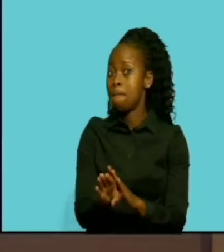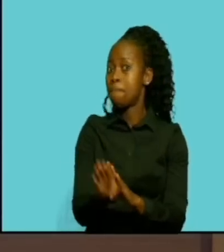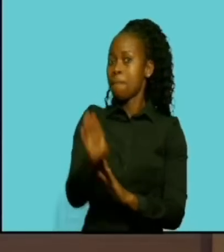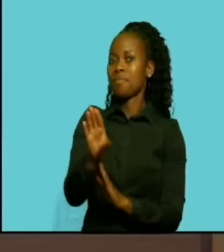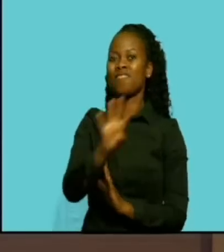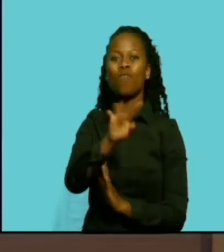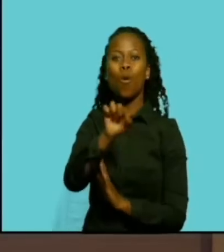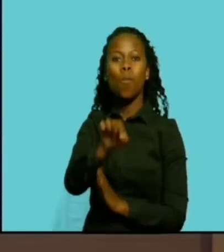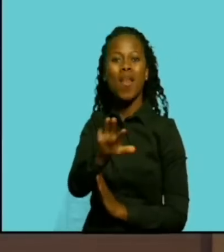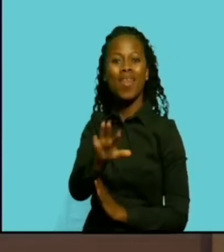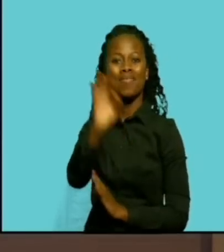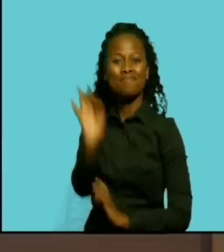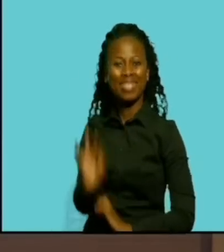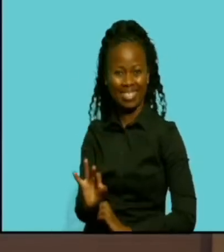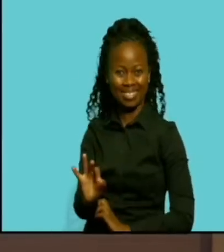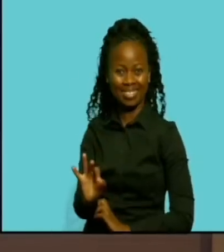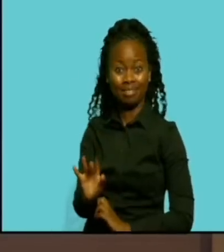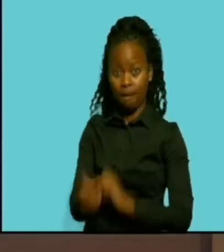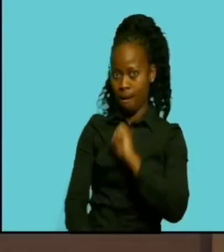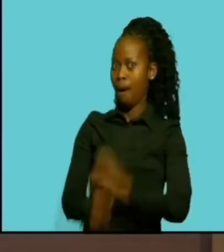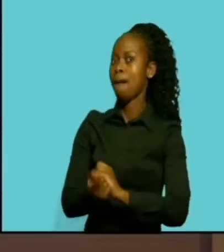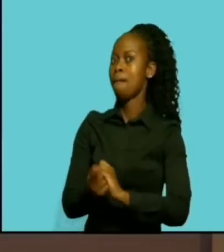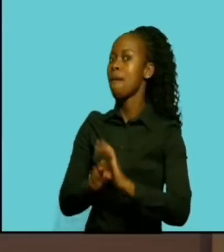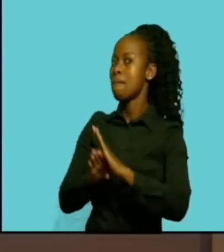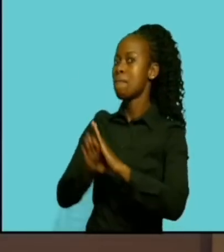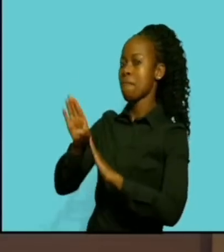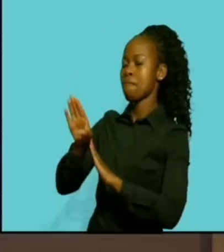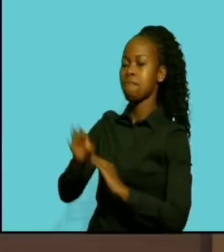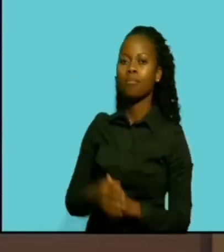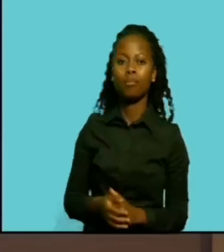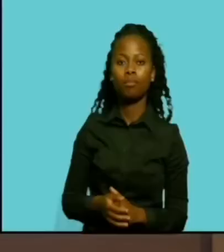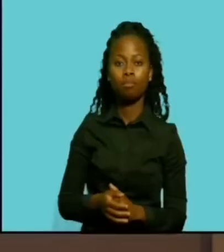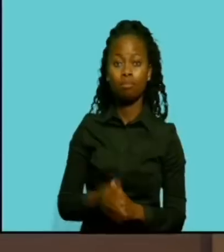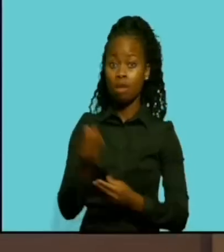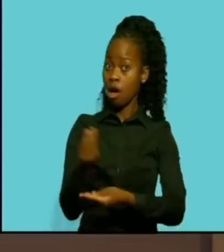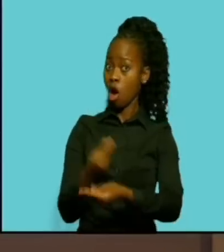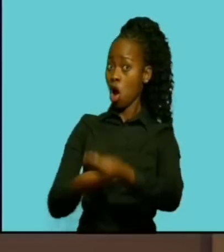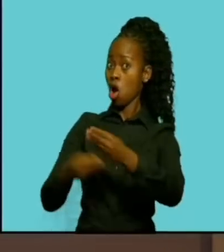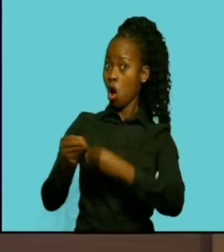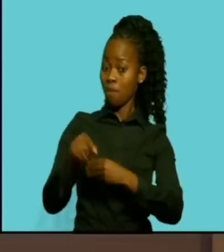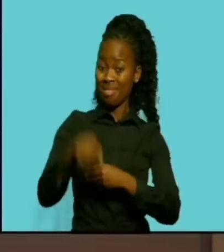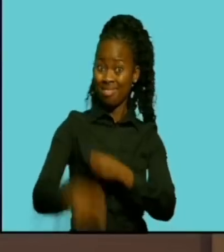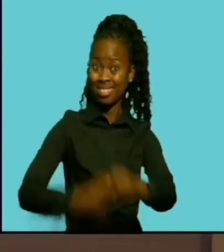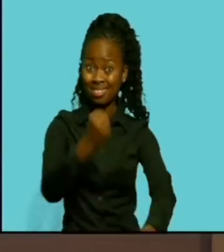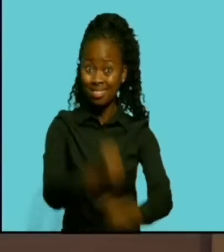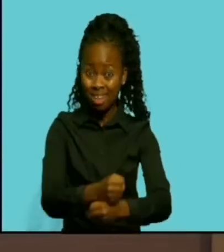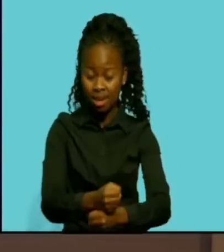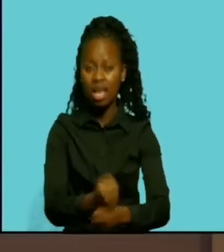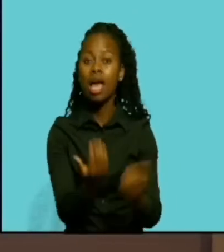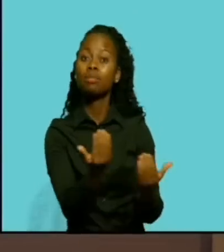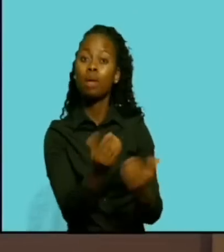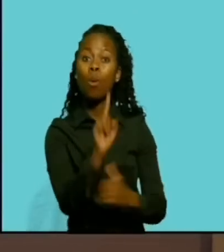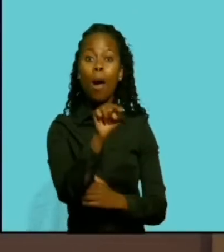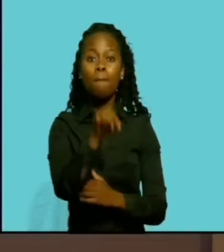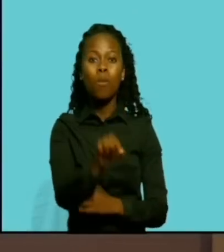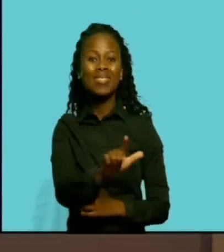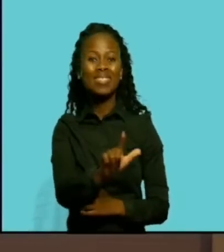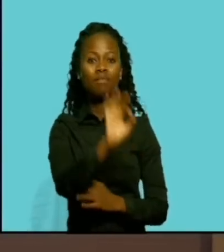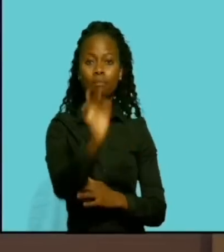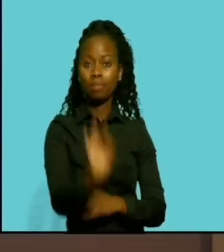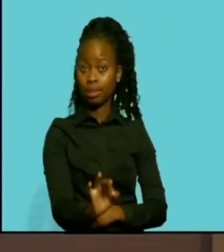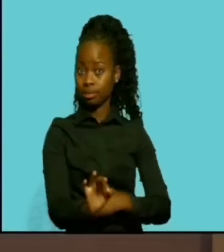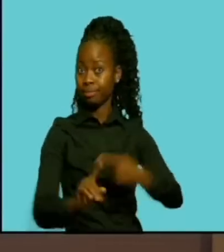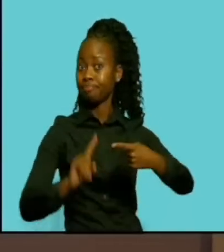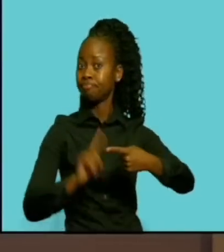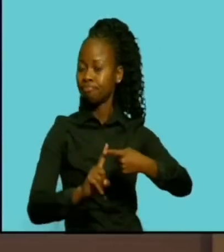4.9%. The economy is expected to grow by 1.7% in 2022, revised down